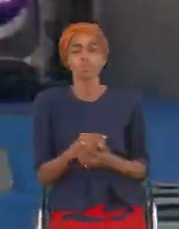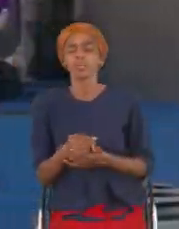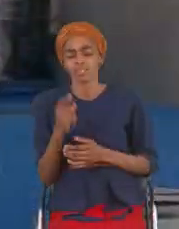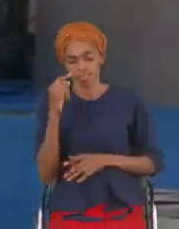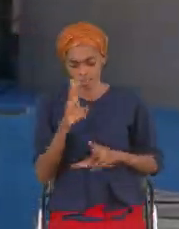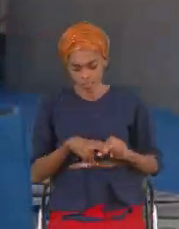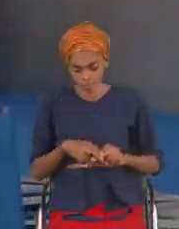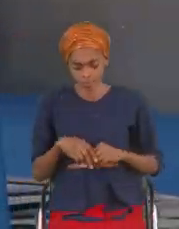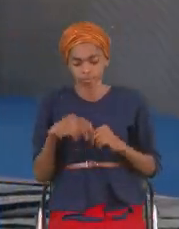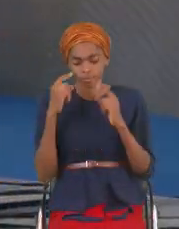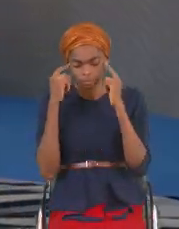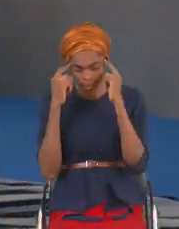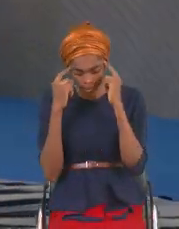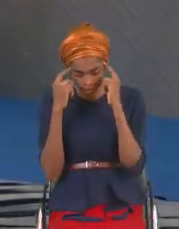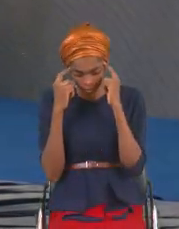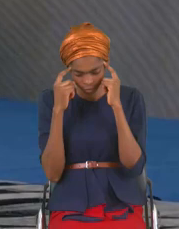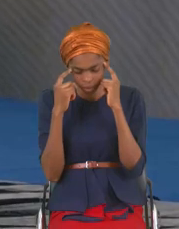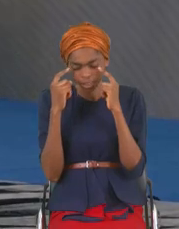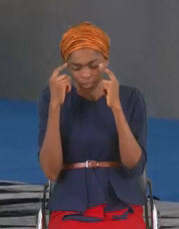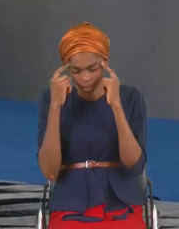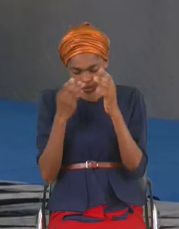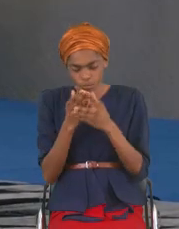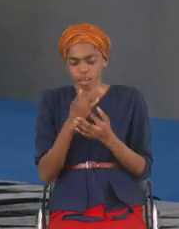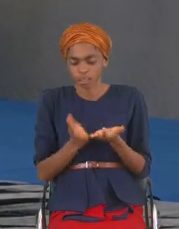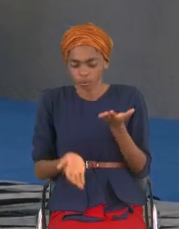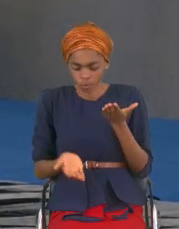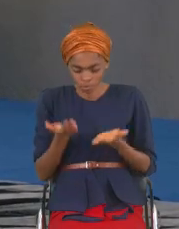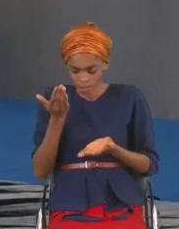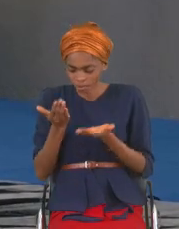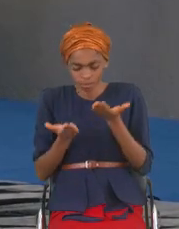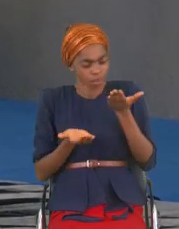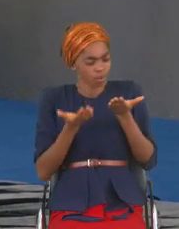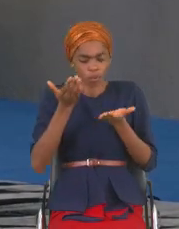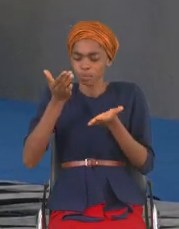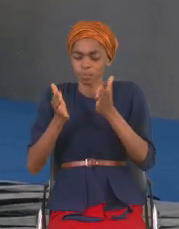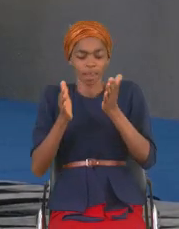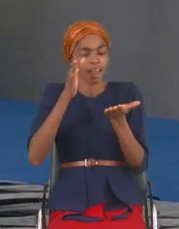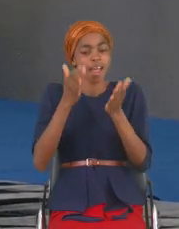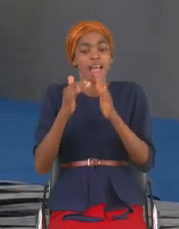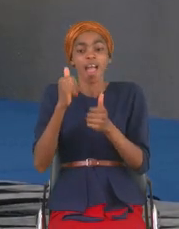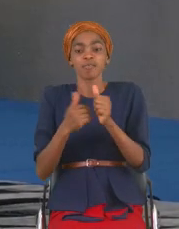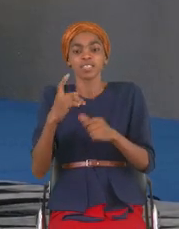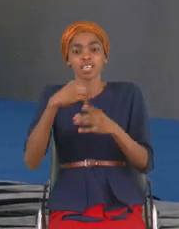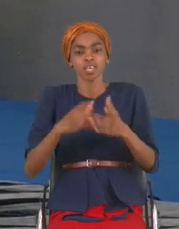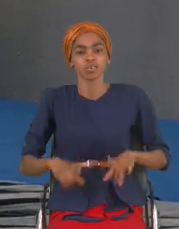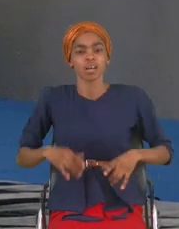meditate, think through, and compare everything with your life, and the Lord give